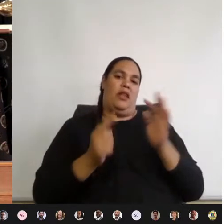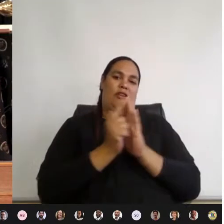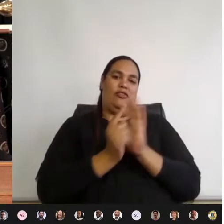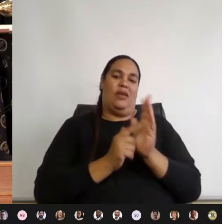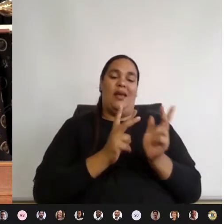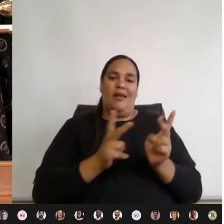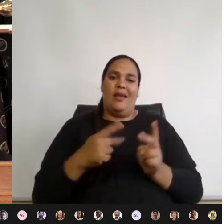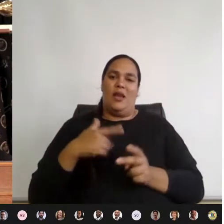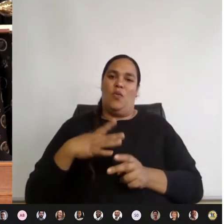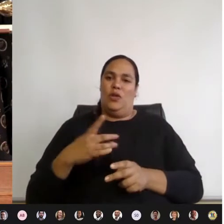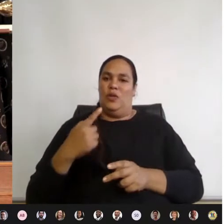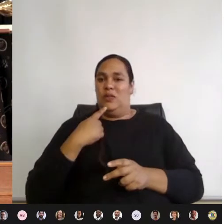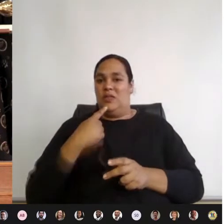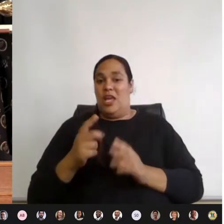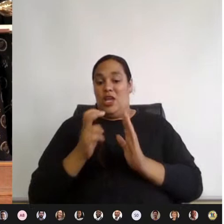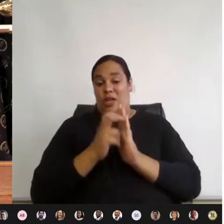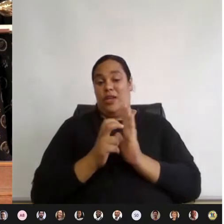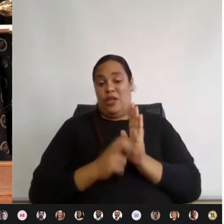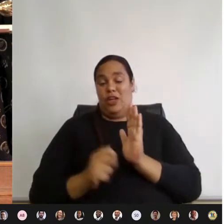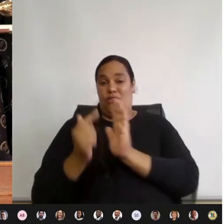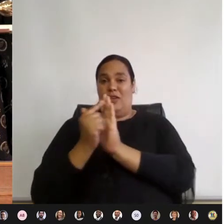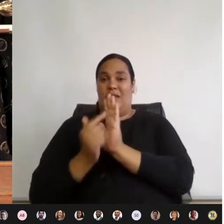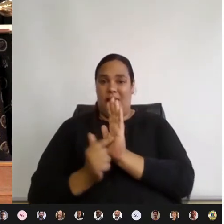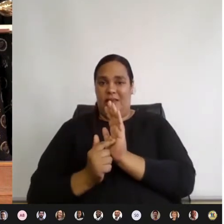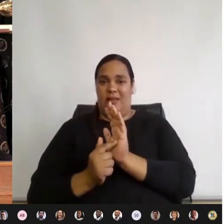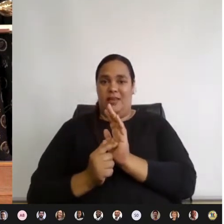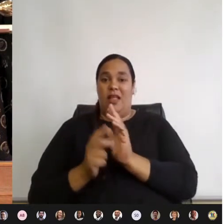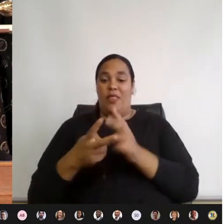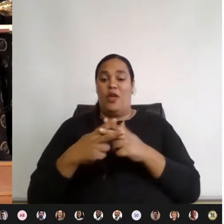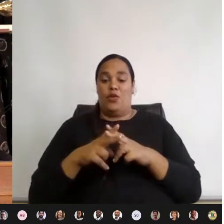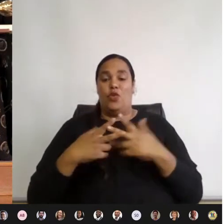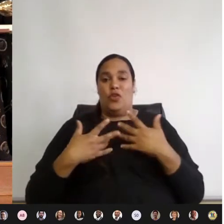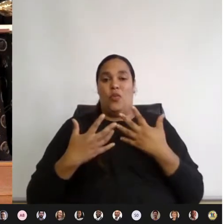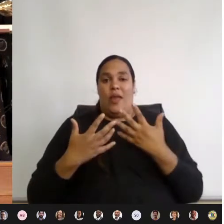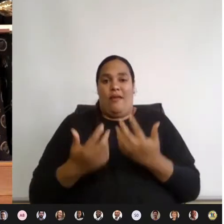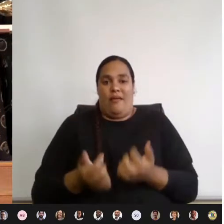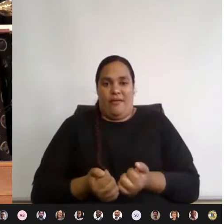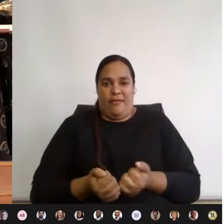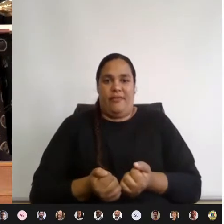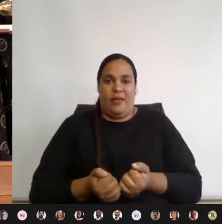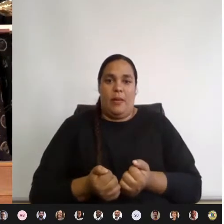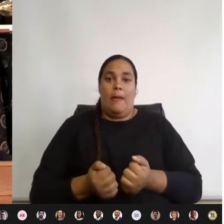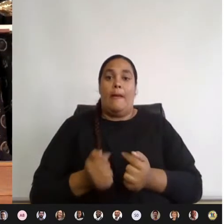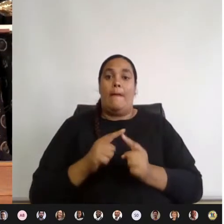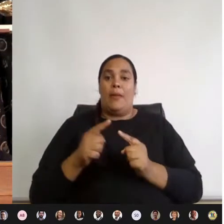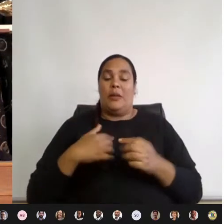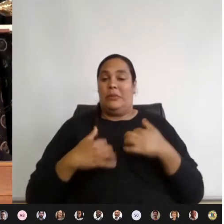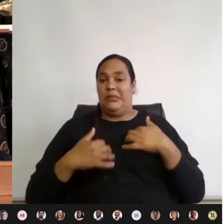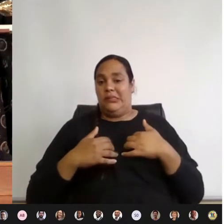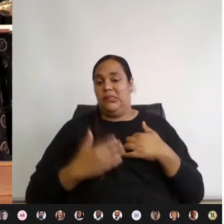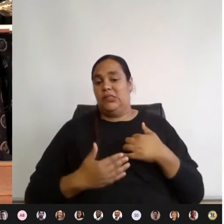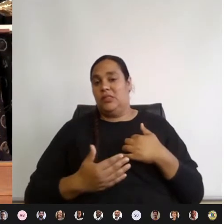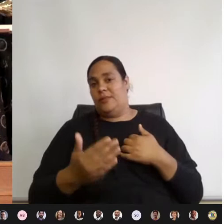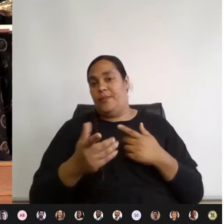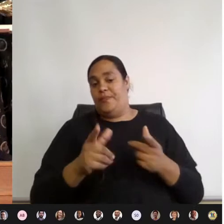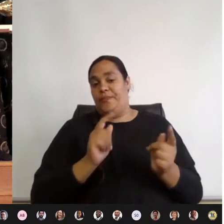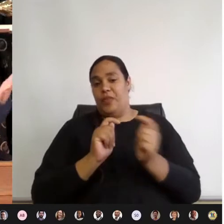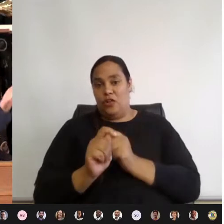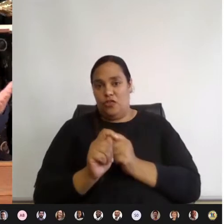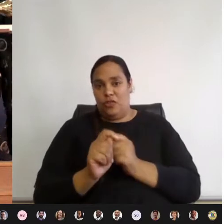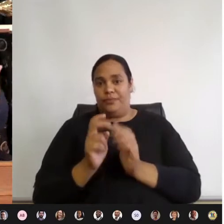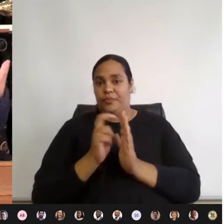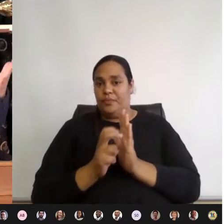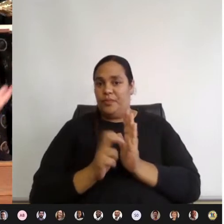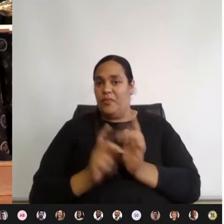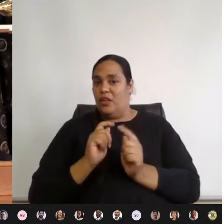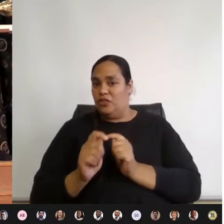that regulation and legislation is one of the tools that we have. I'm looking forward to this change, this regulatory